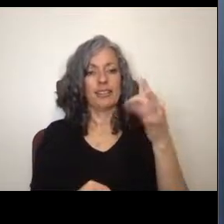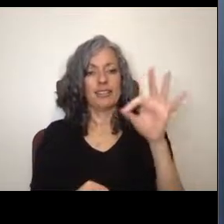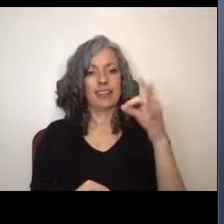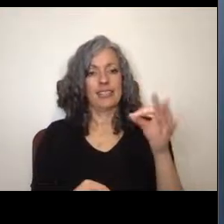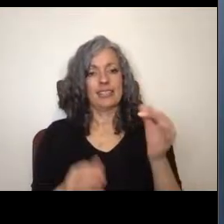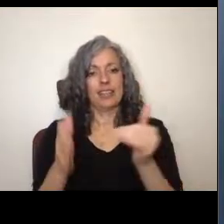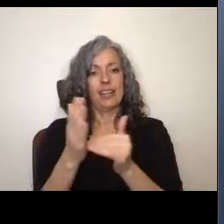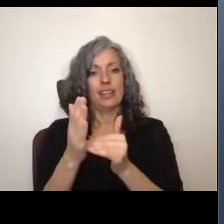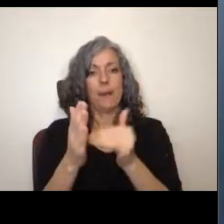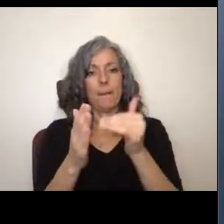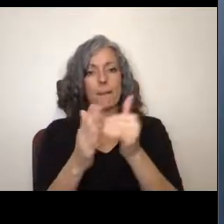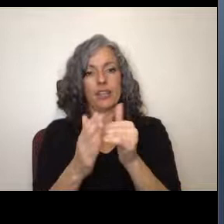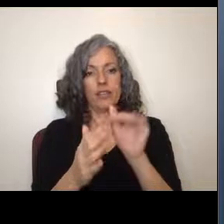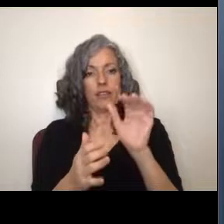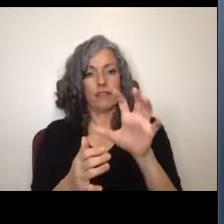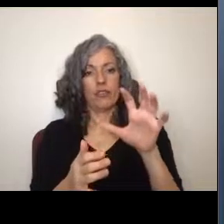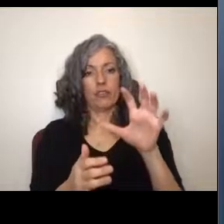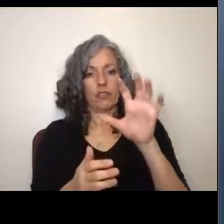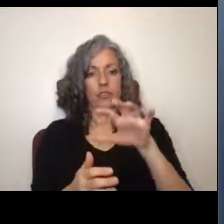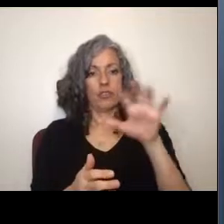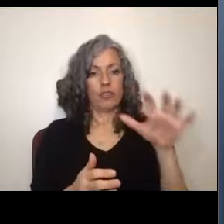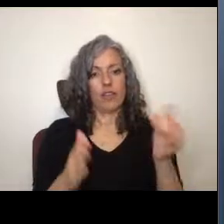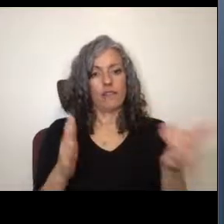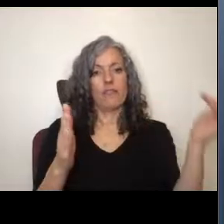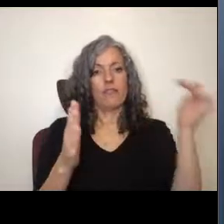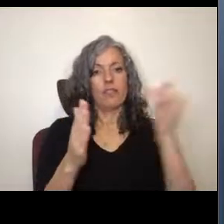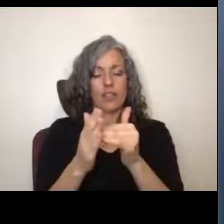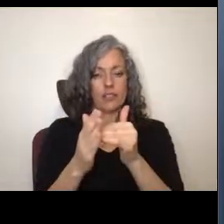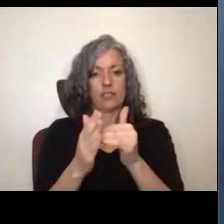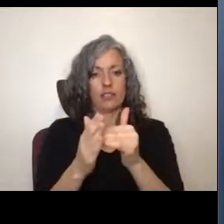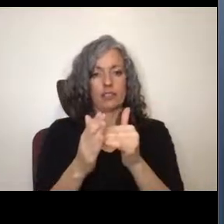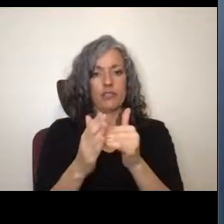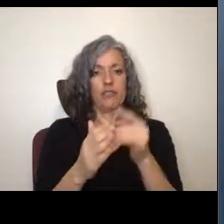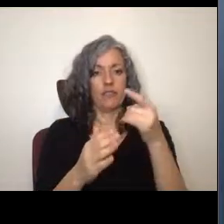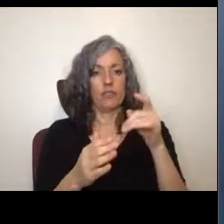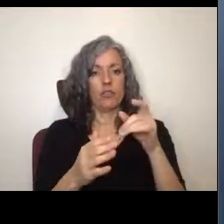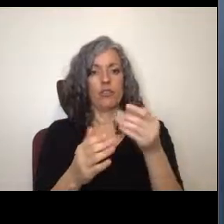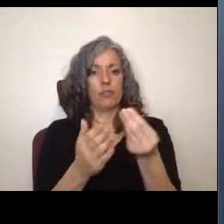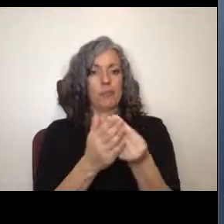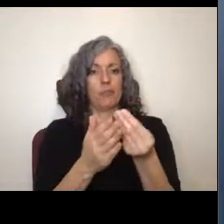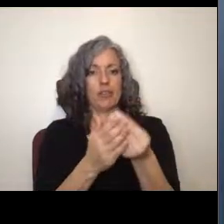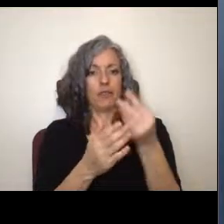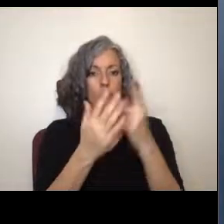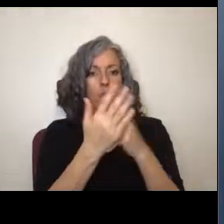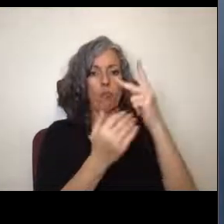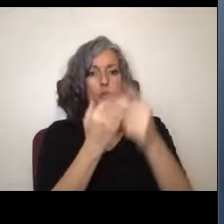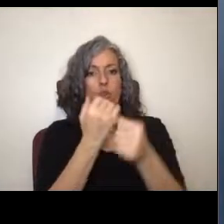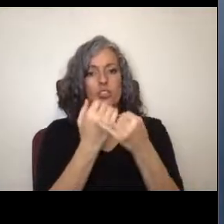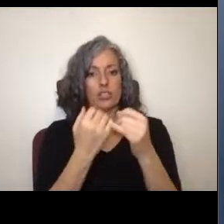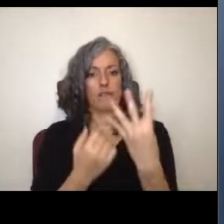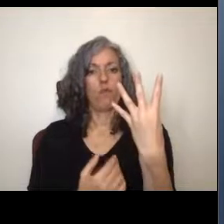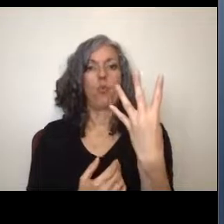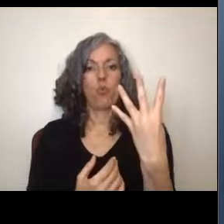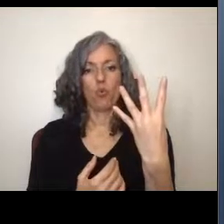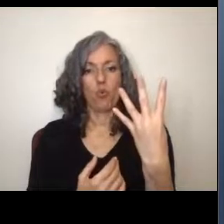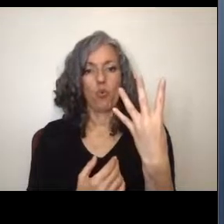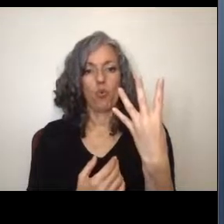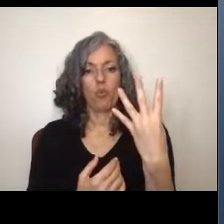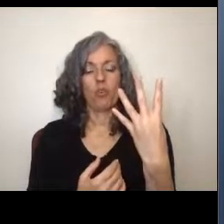$19,555,000 in transit and intercity rail capital program funds to 4 projects. The allocation includes the purchase and deployment